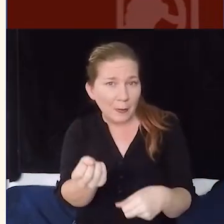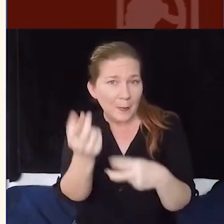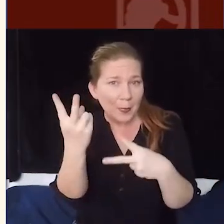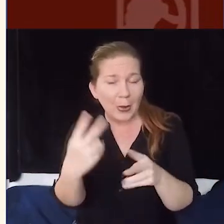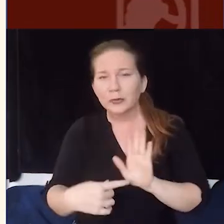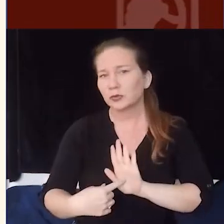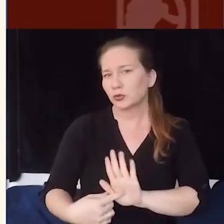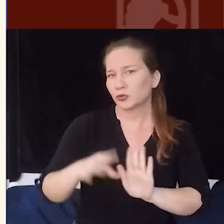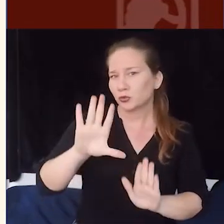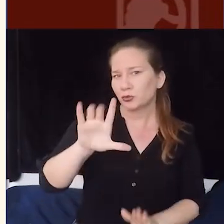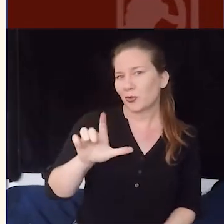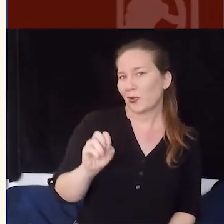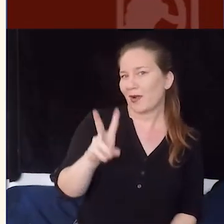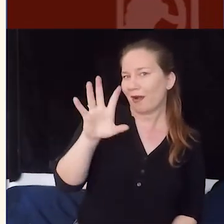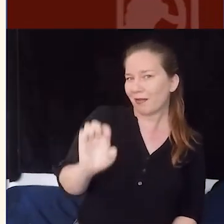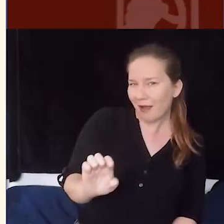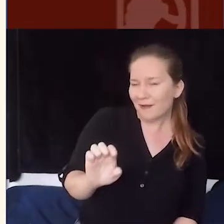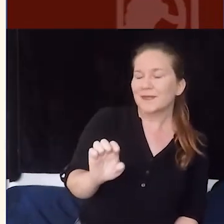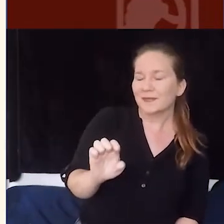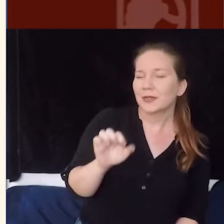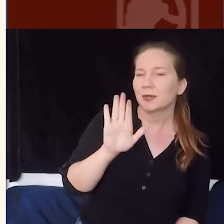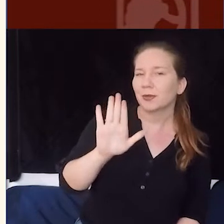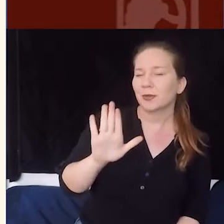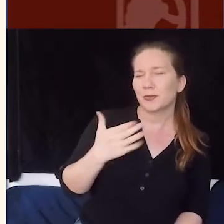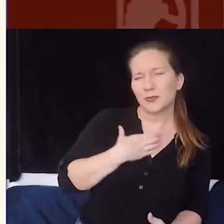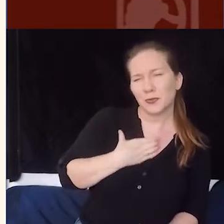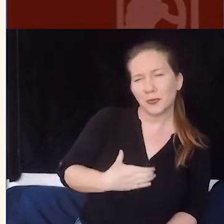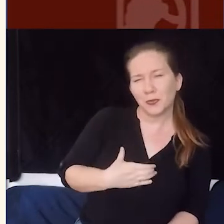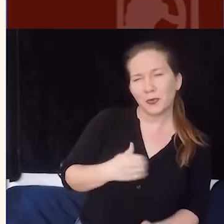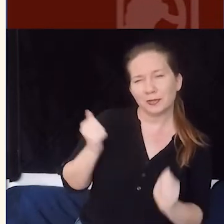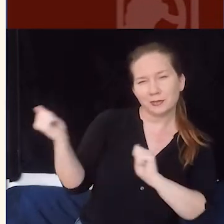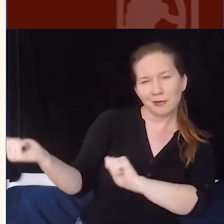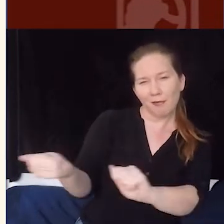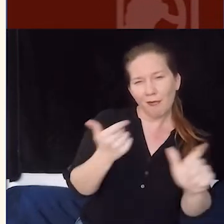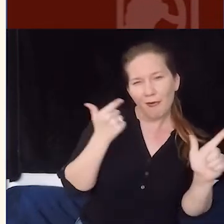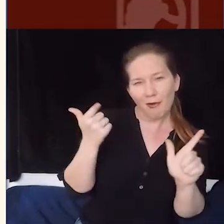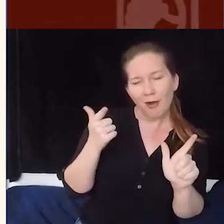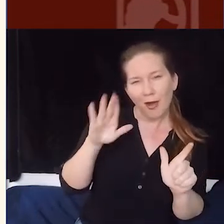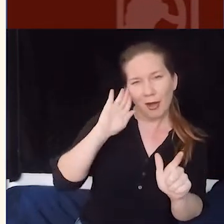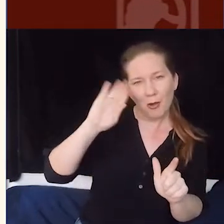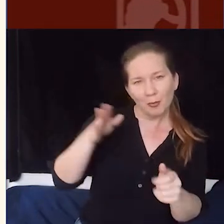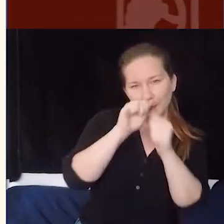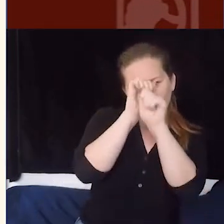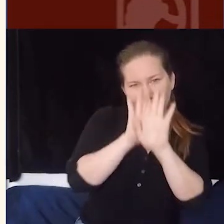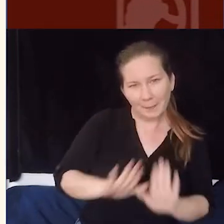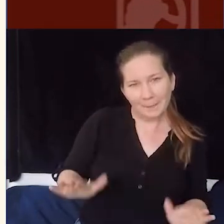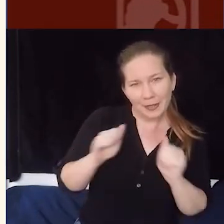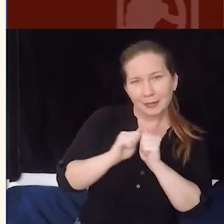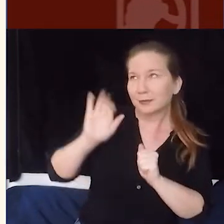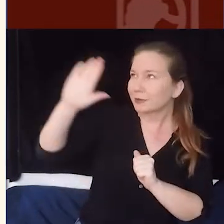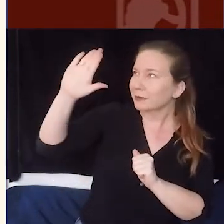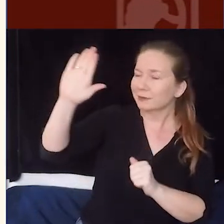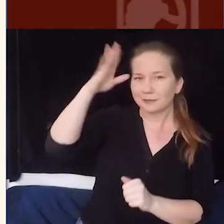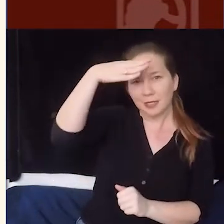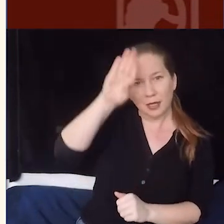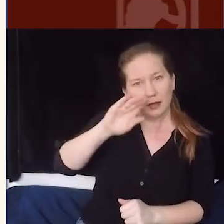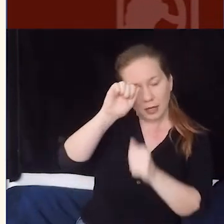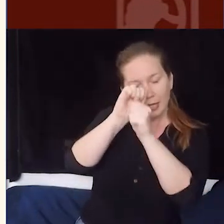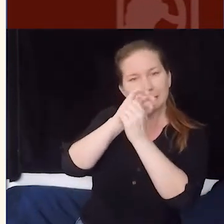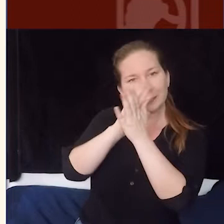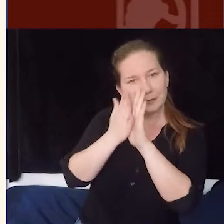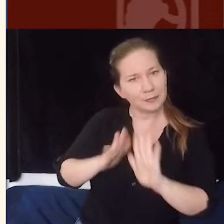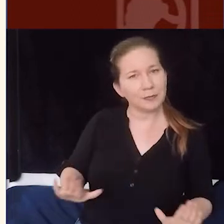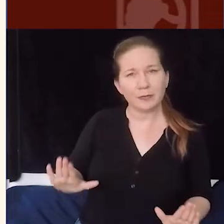your love, your wish that we all be blessed with God's peace, which is beyond understanding, until we can be